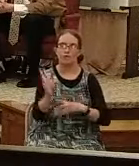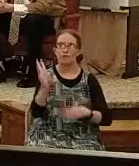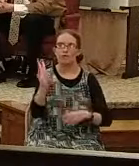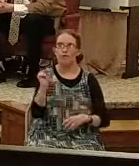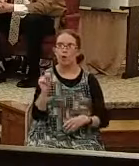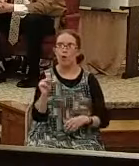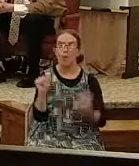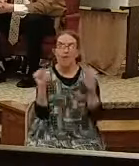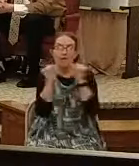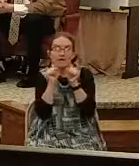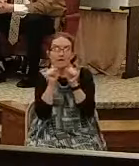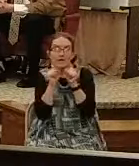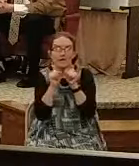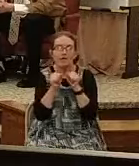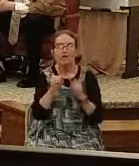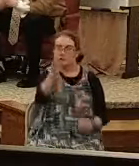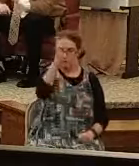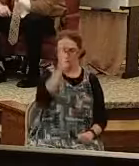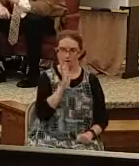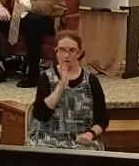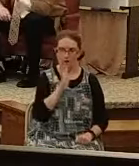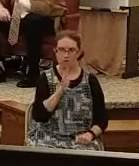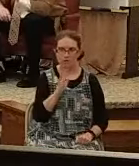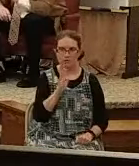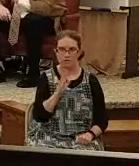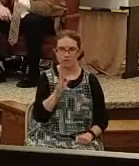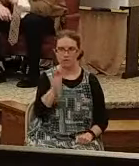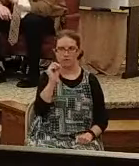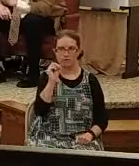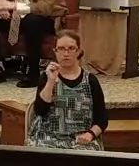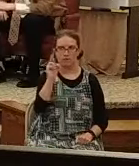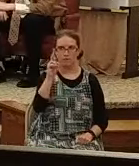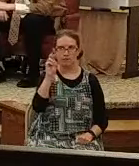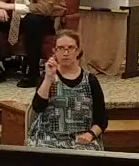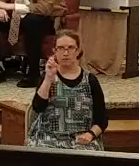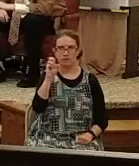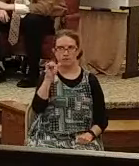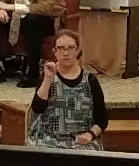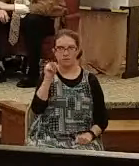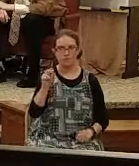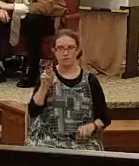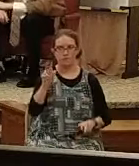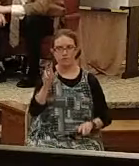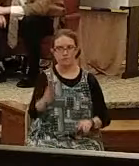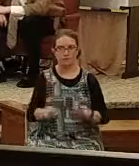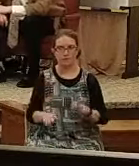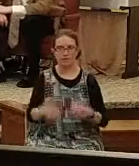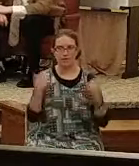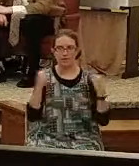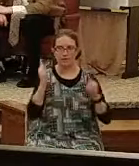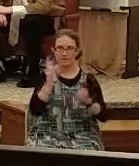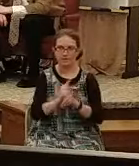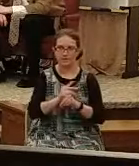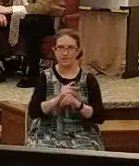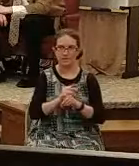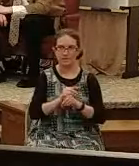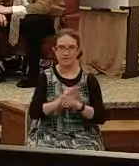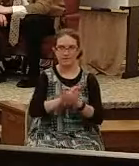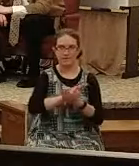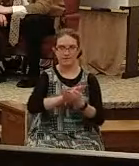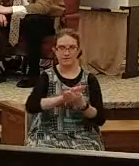no fear because God is ordering your steps. Hallelujah. You got to keep it clean,